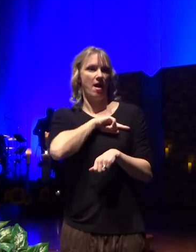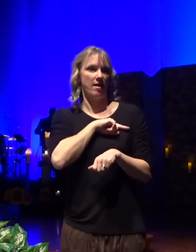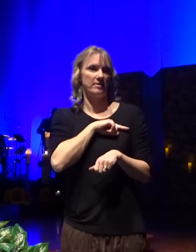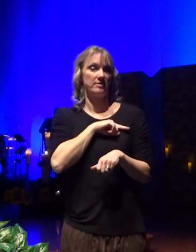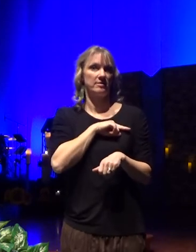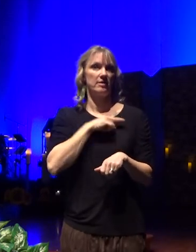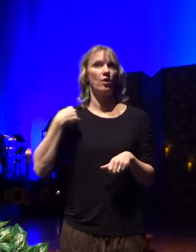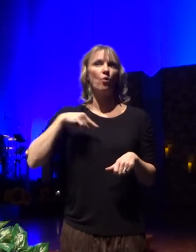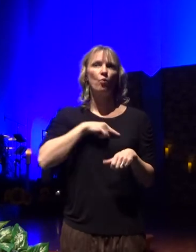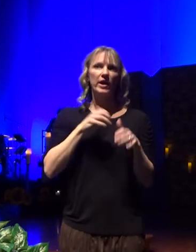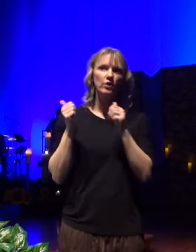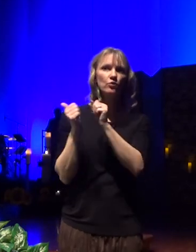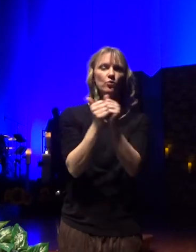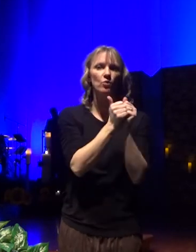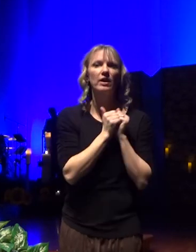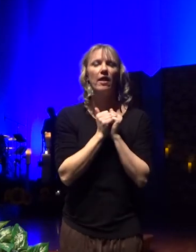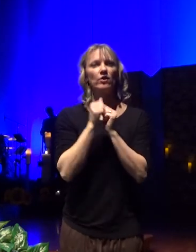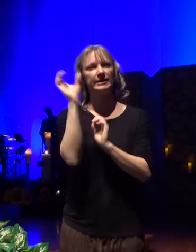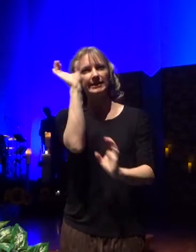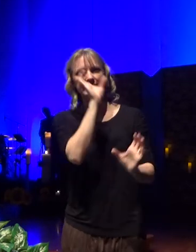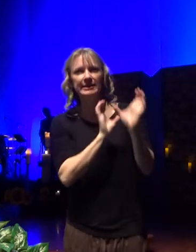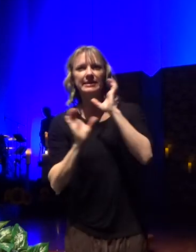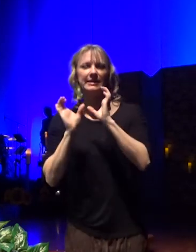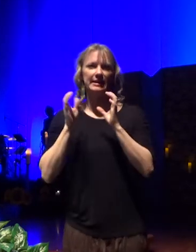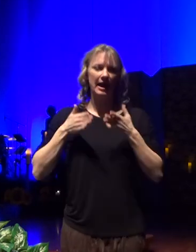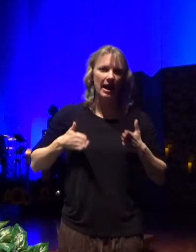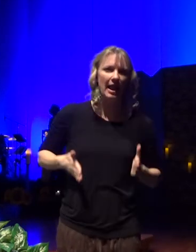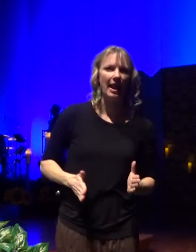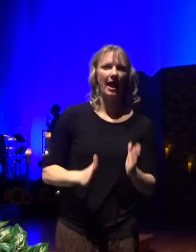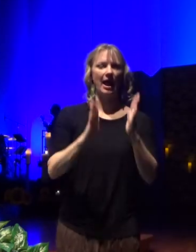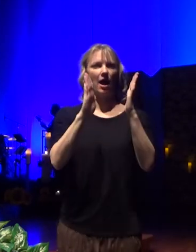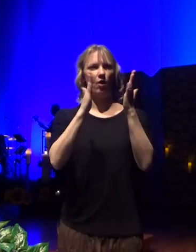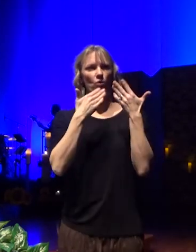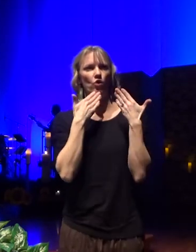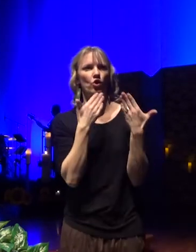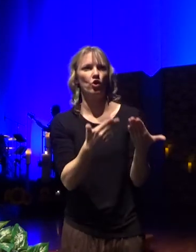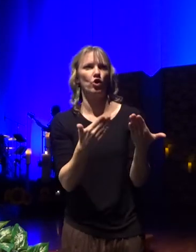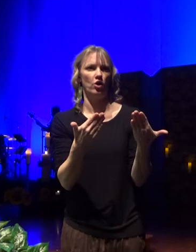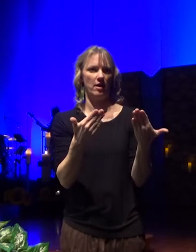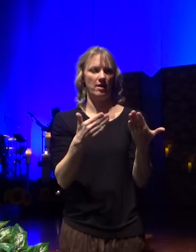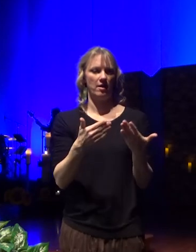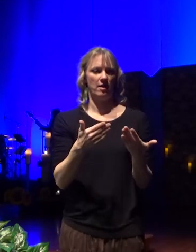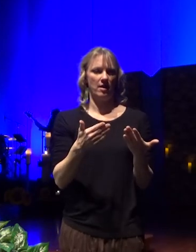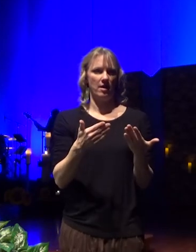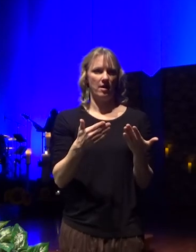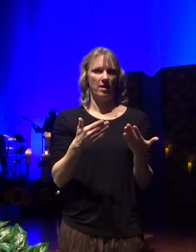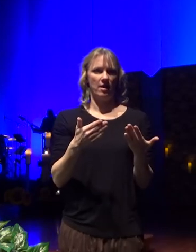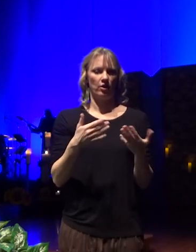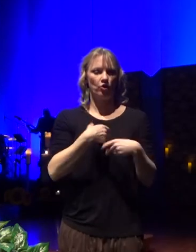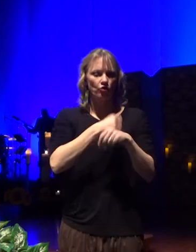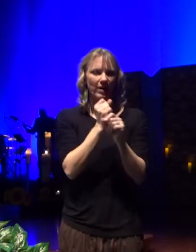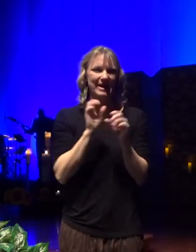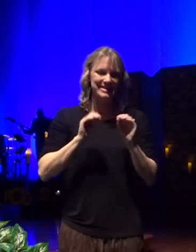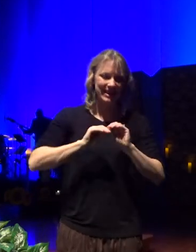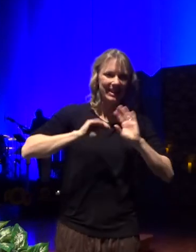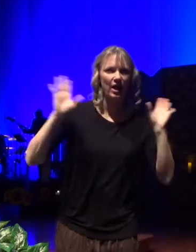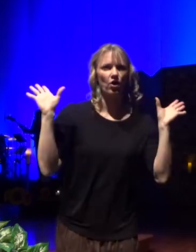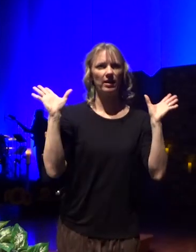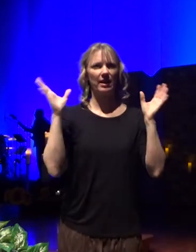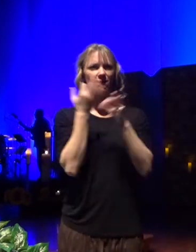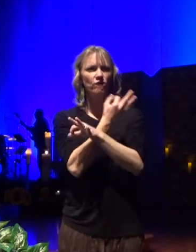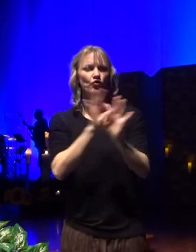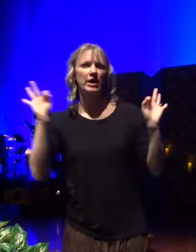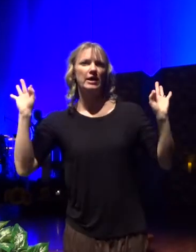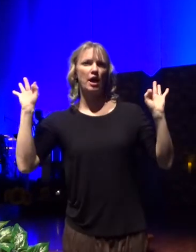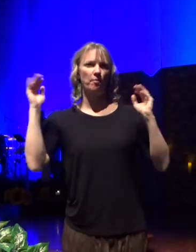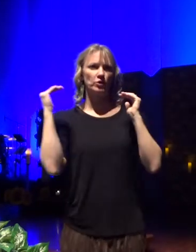collectively seek, allow in that greater good that brings clarity, that brings freedom, that brings